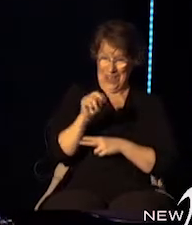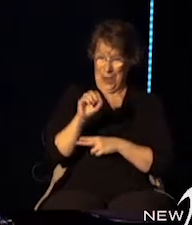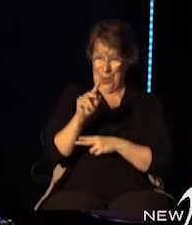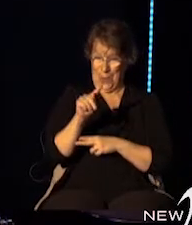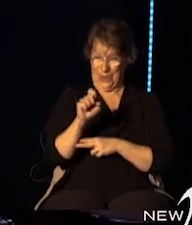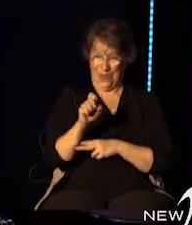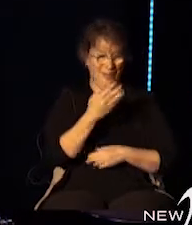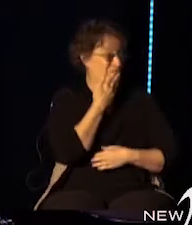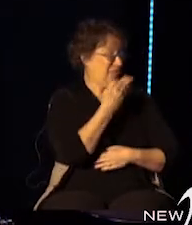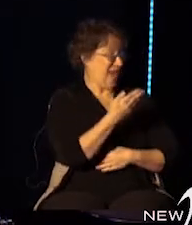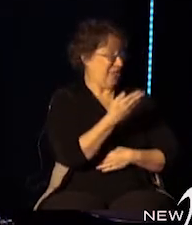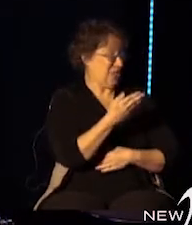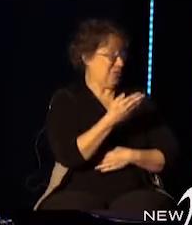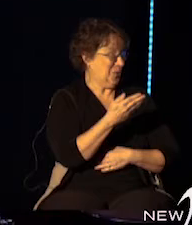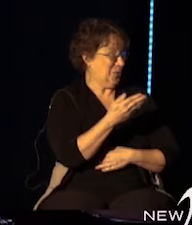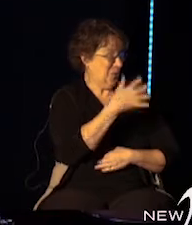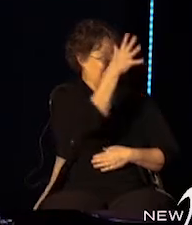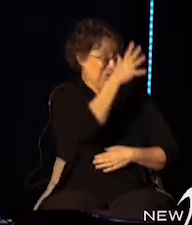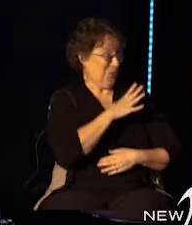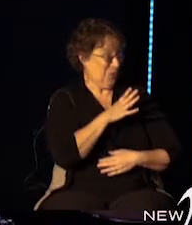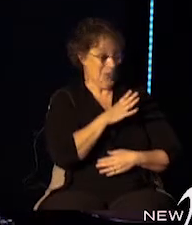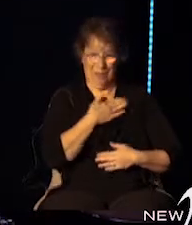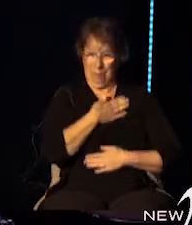it. All right.